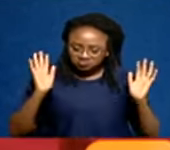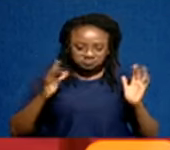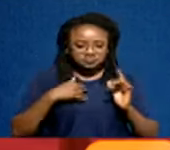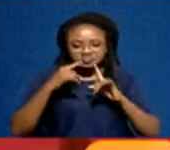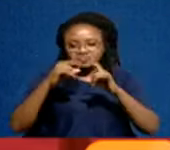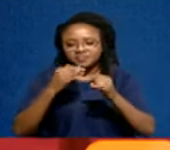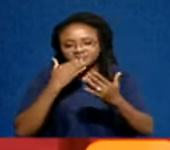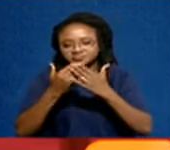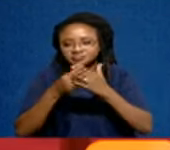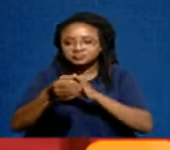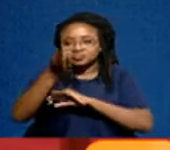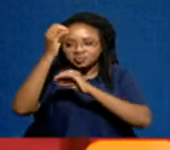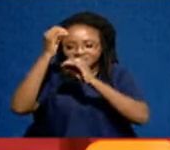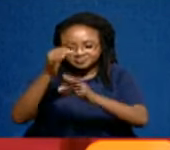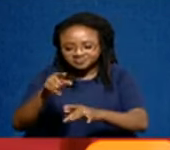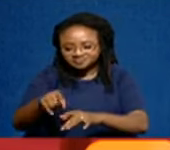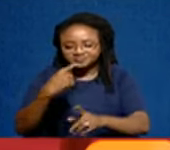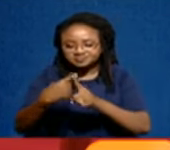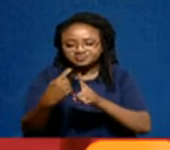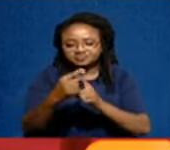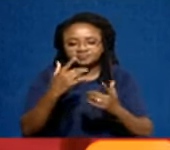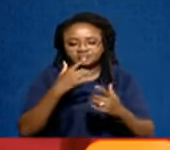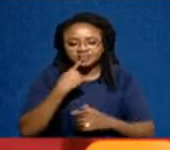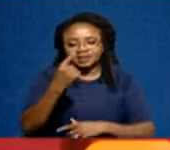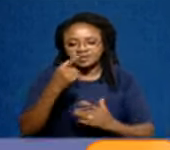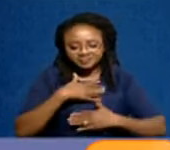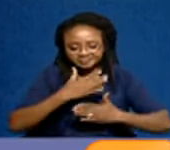thank you to him. God gives him 100 years of life.